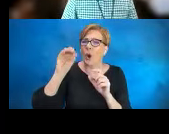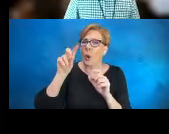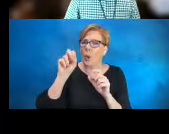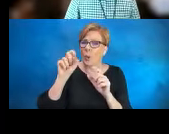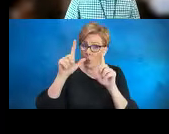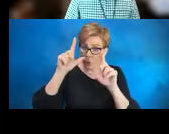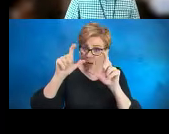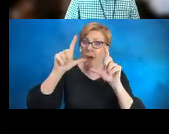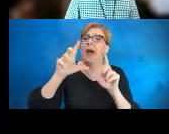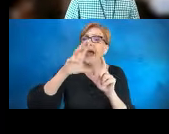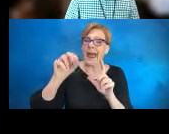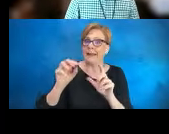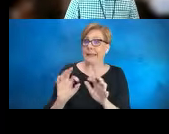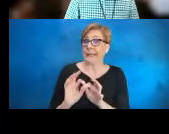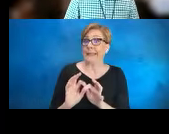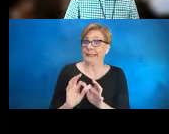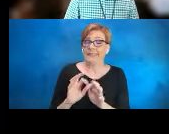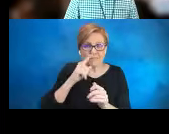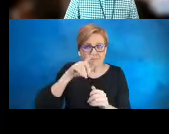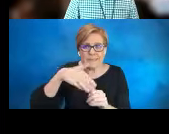So, slide please.